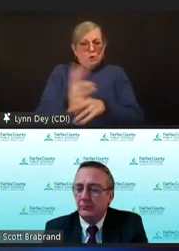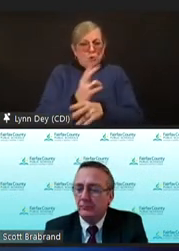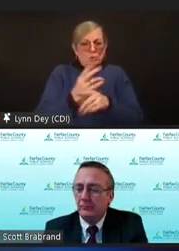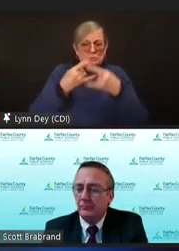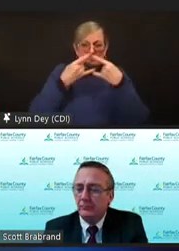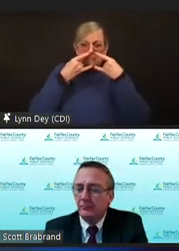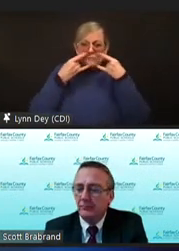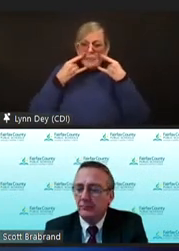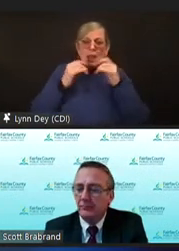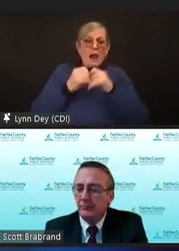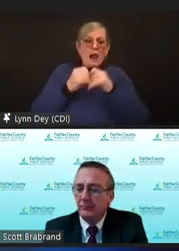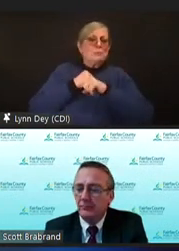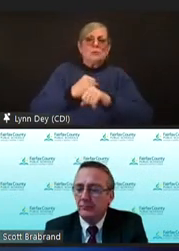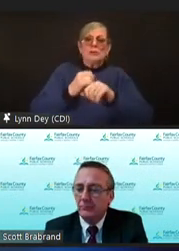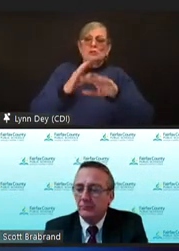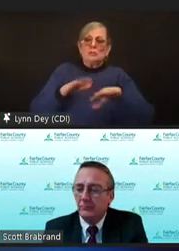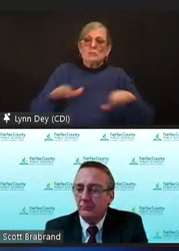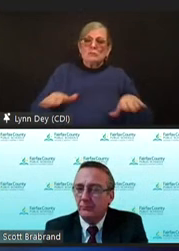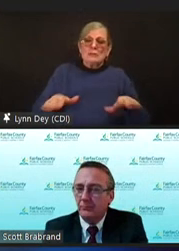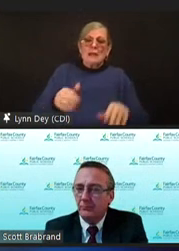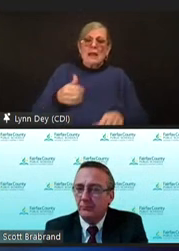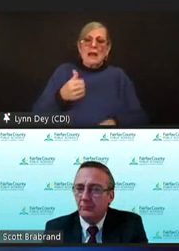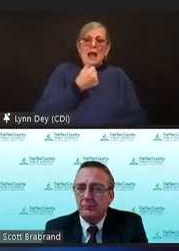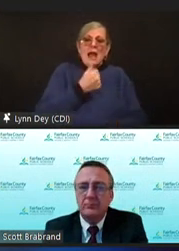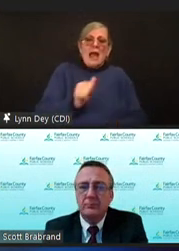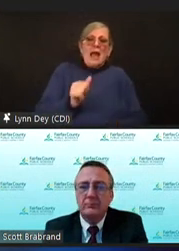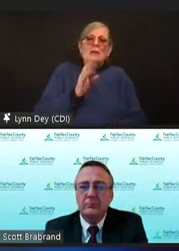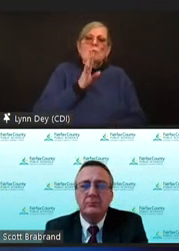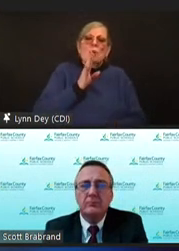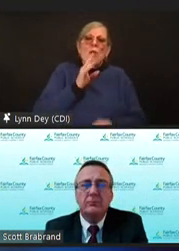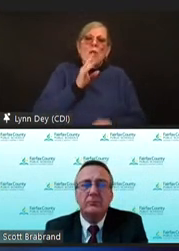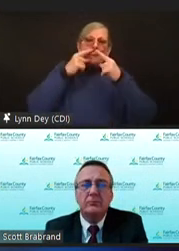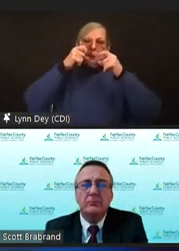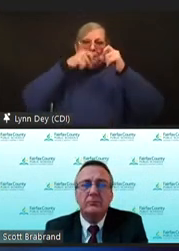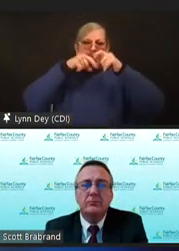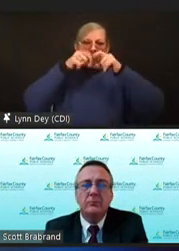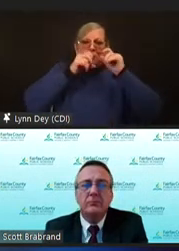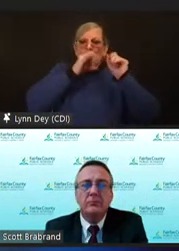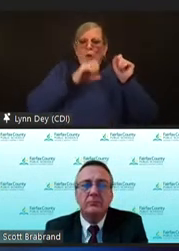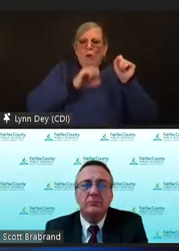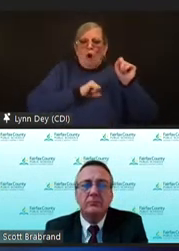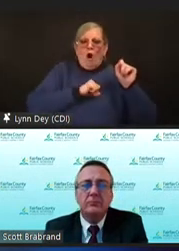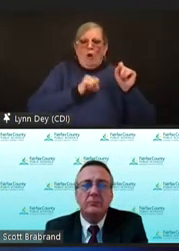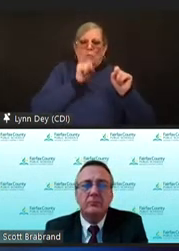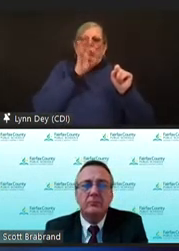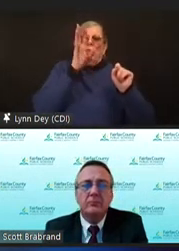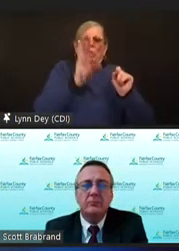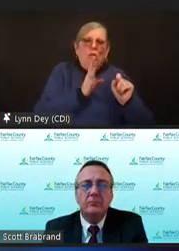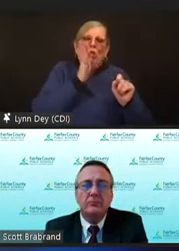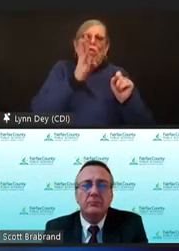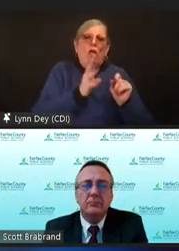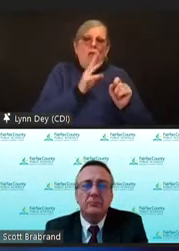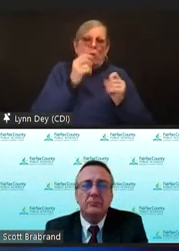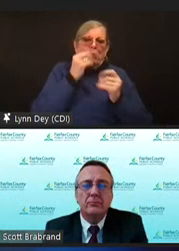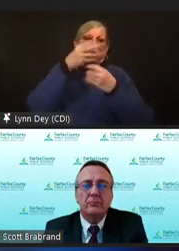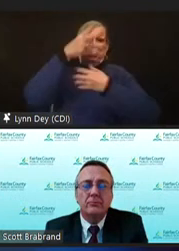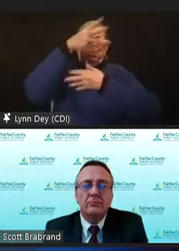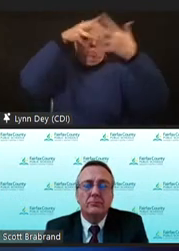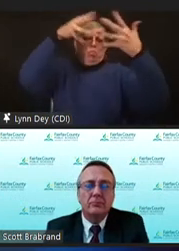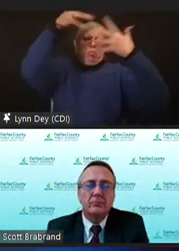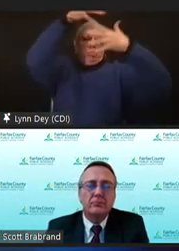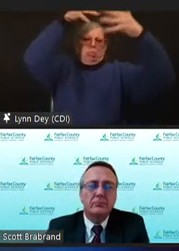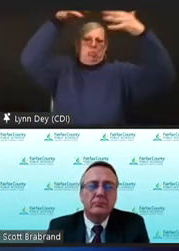trapping any secretions that they're breathing out or they're coughing, and thereby protecting other people. So